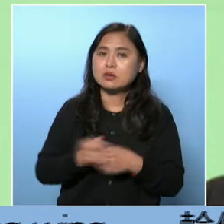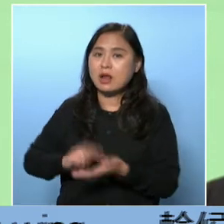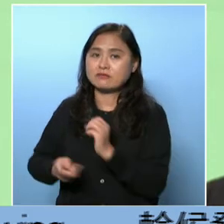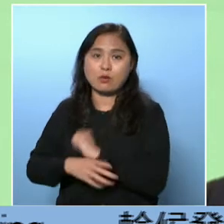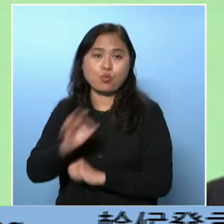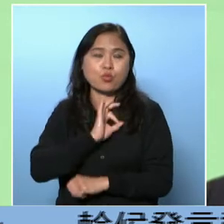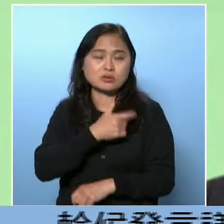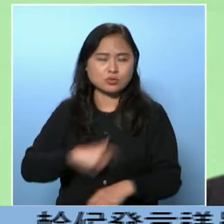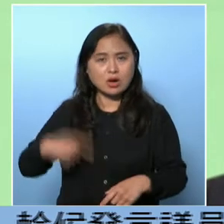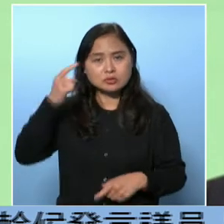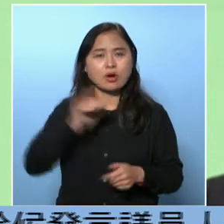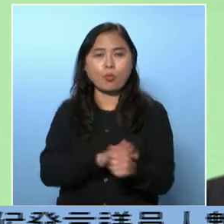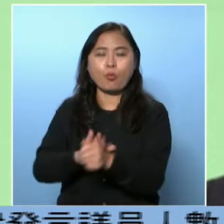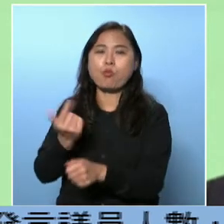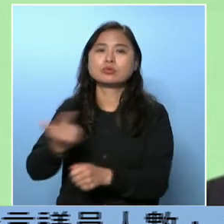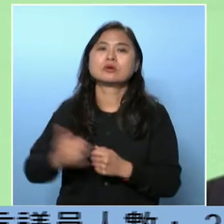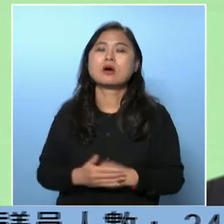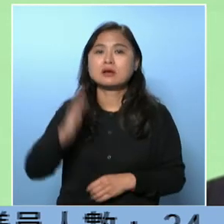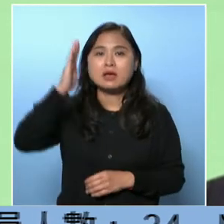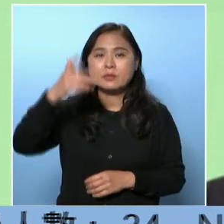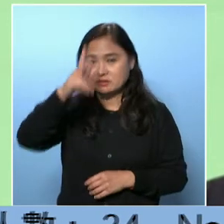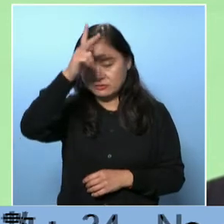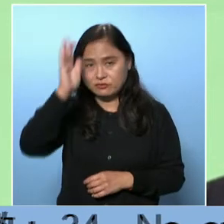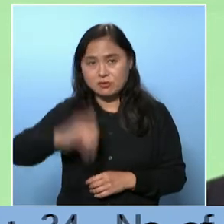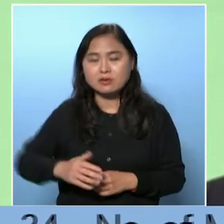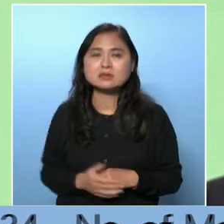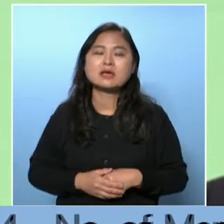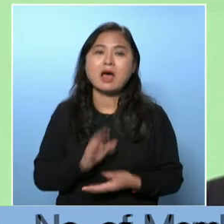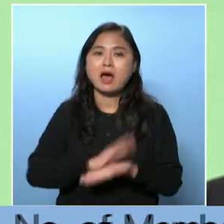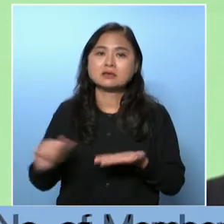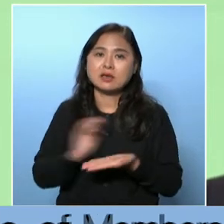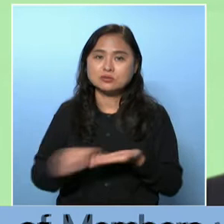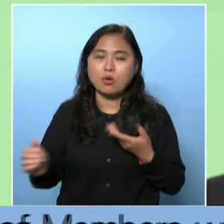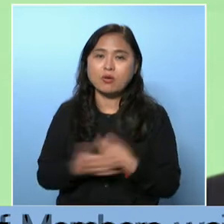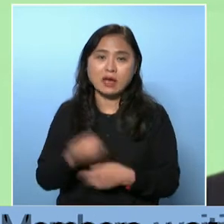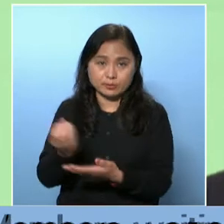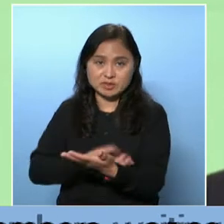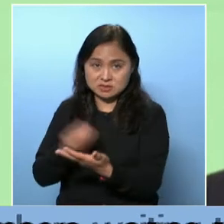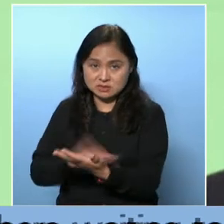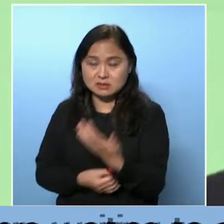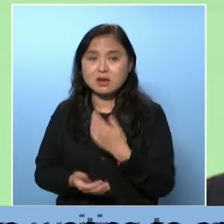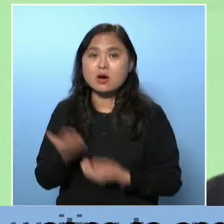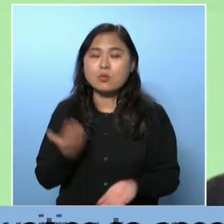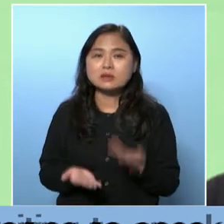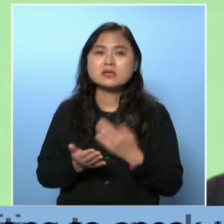business sector, like electrical members, would like to contribute more. I hope the government can come up with